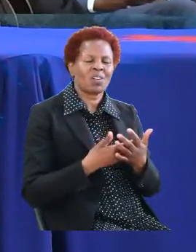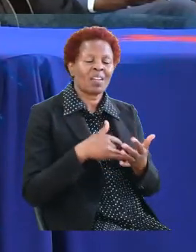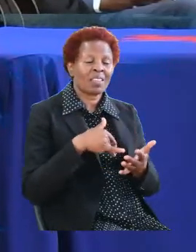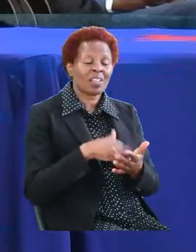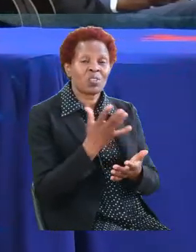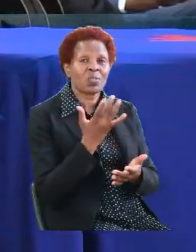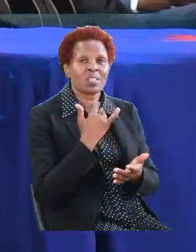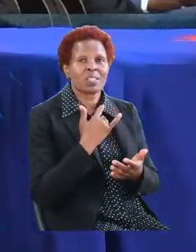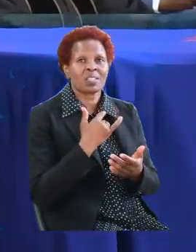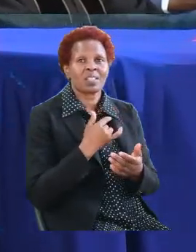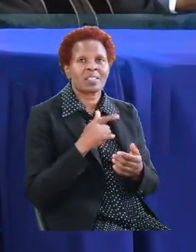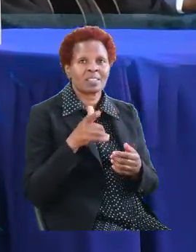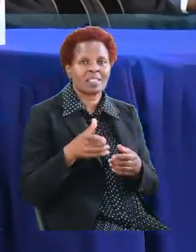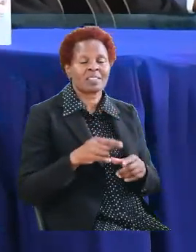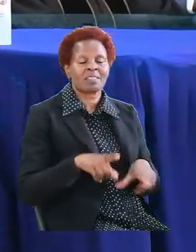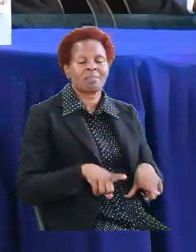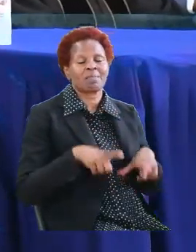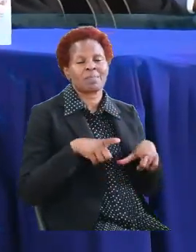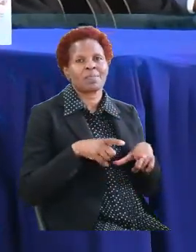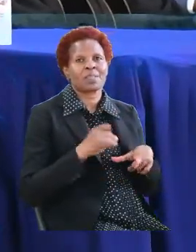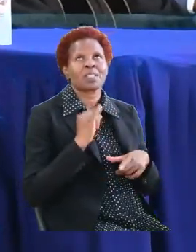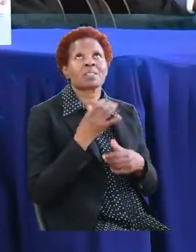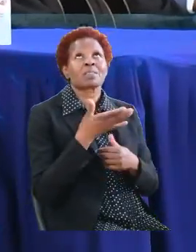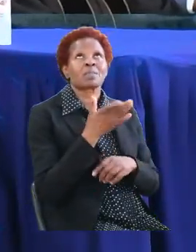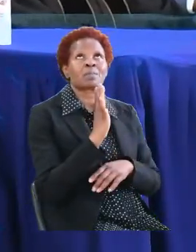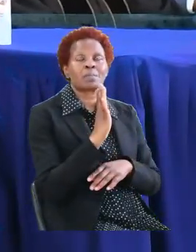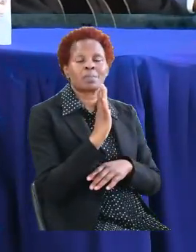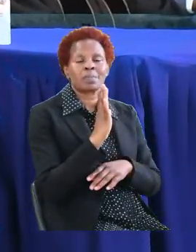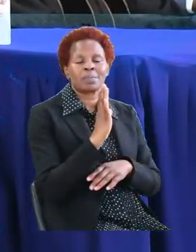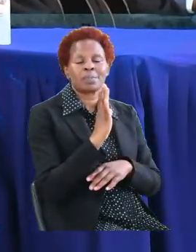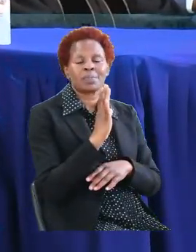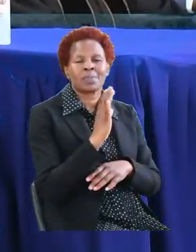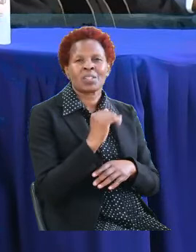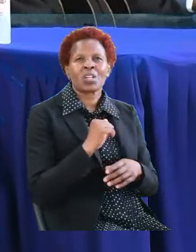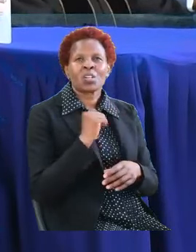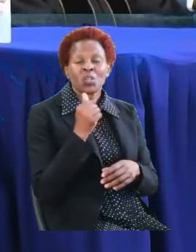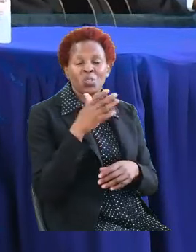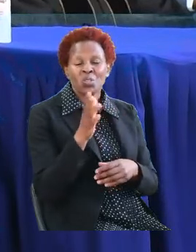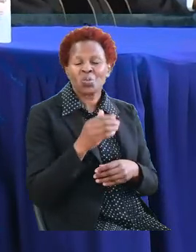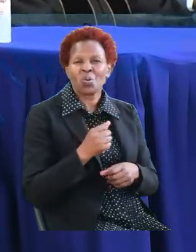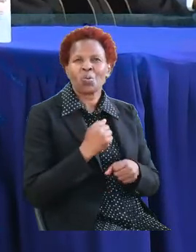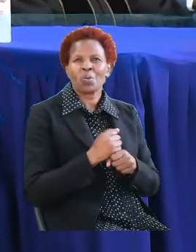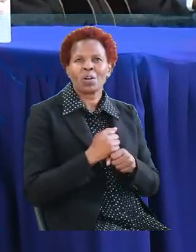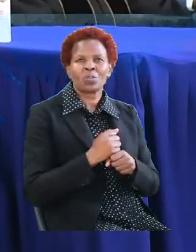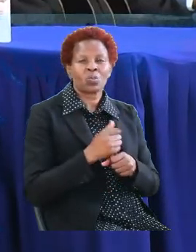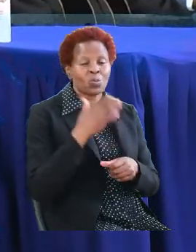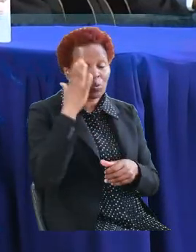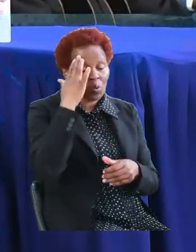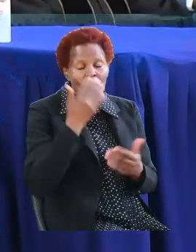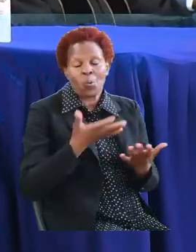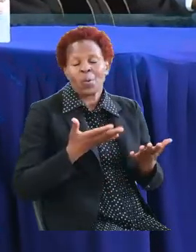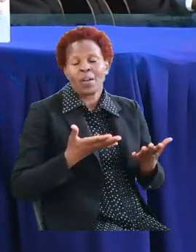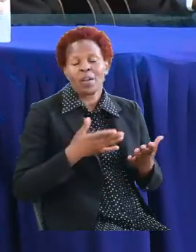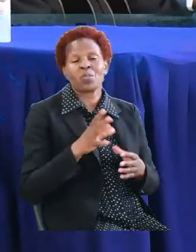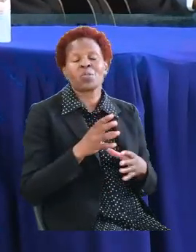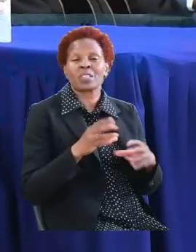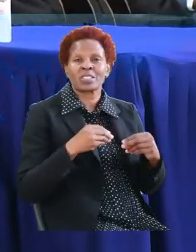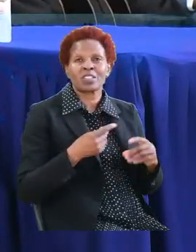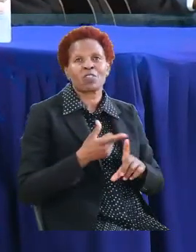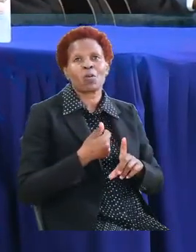ever needed in this life, it is mine. It is not your business to know where it will come from. You